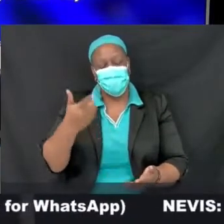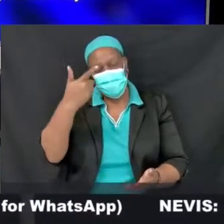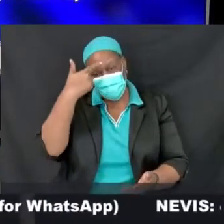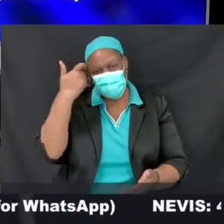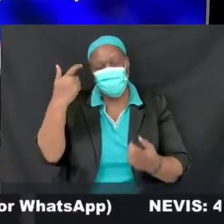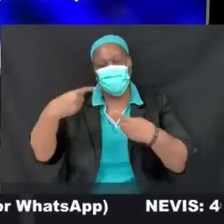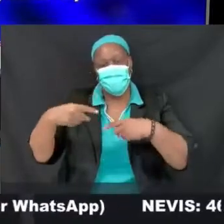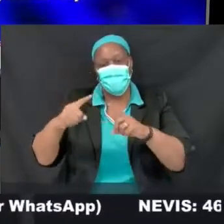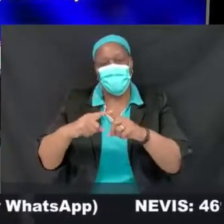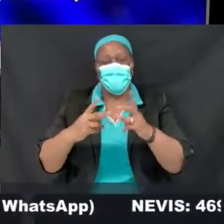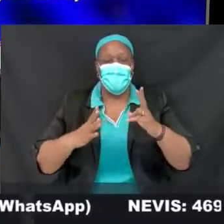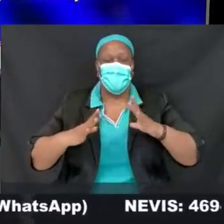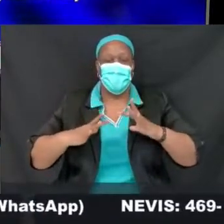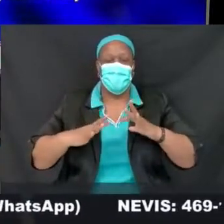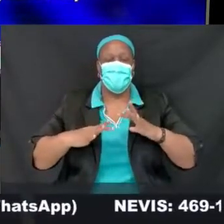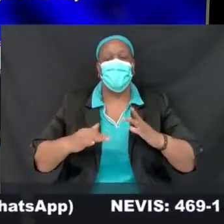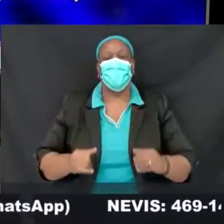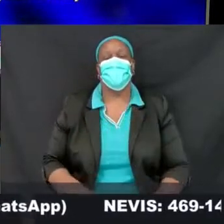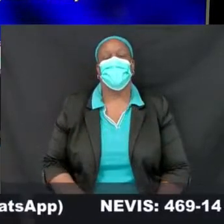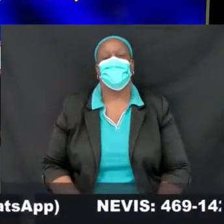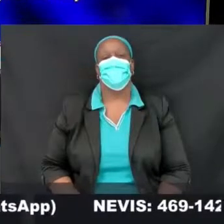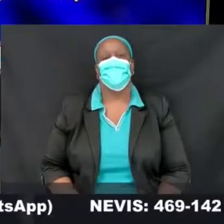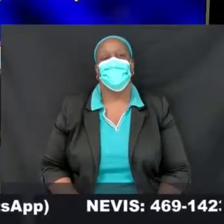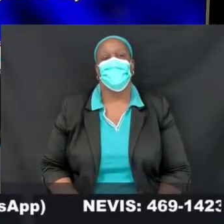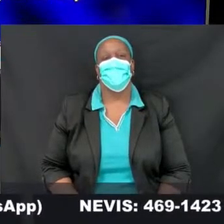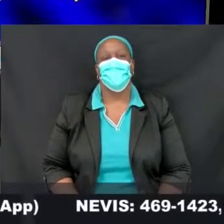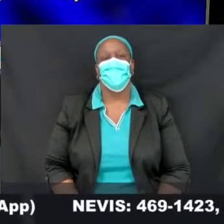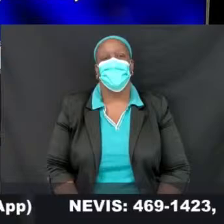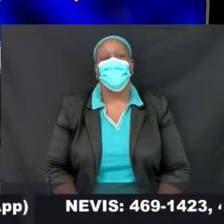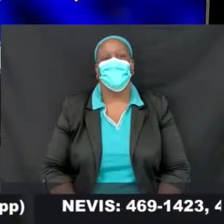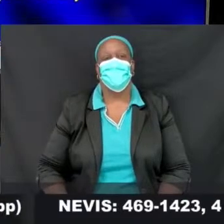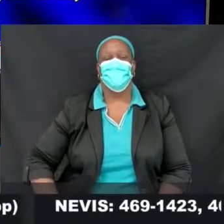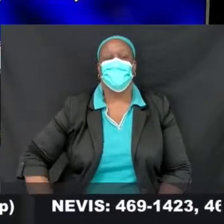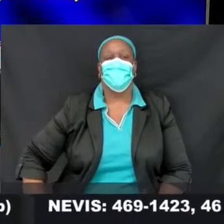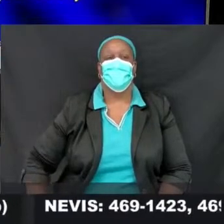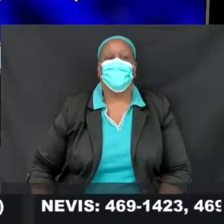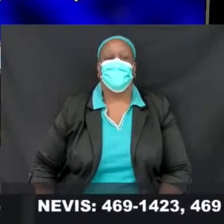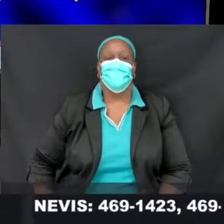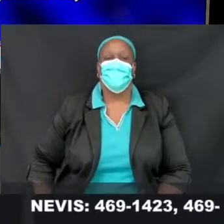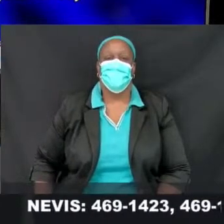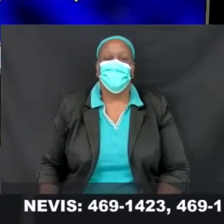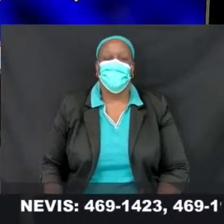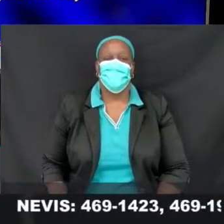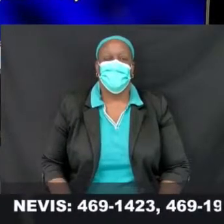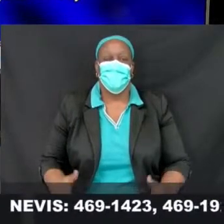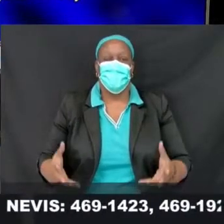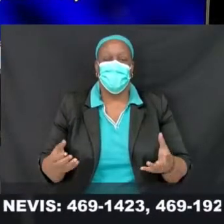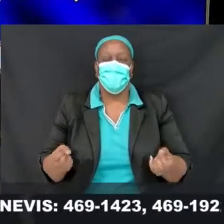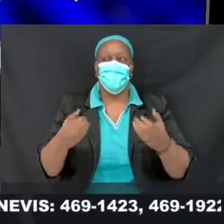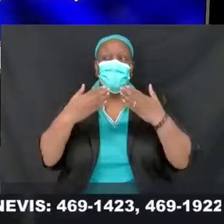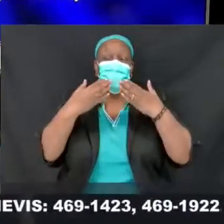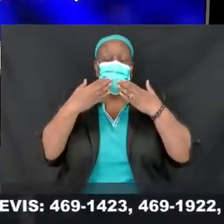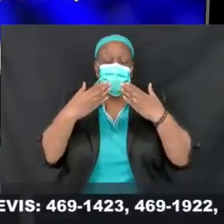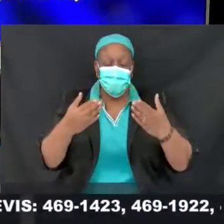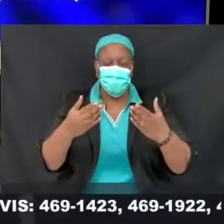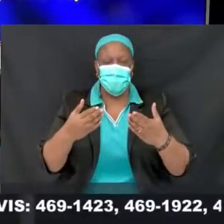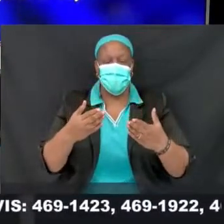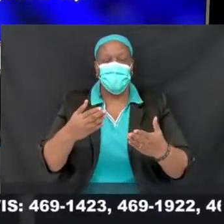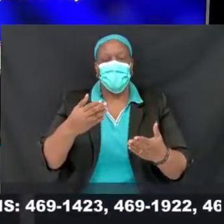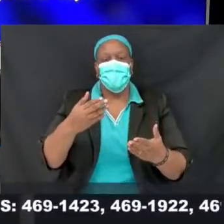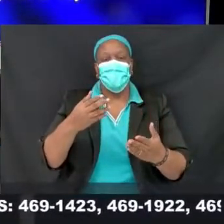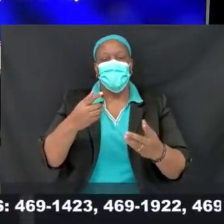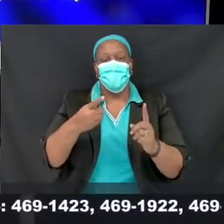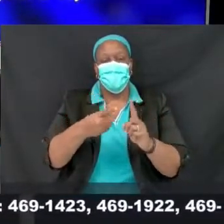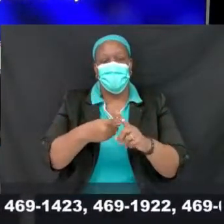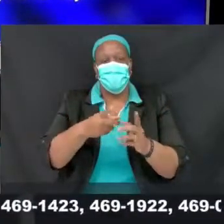and deserved holiday, and to thank Dr. Cameron